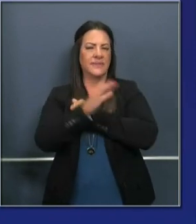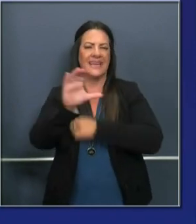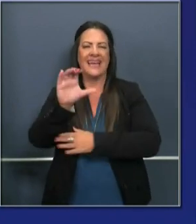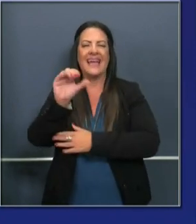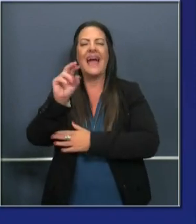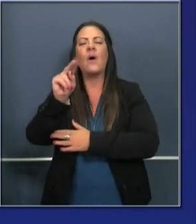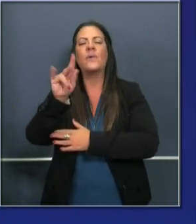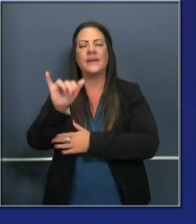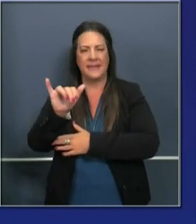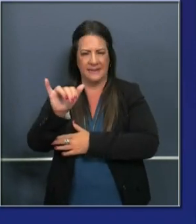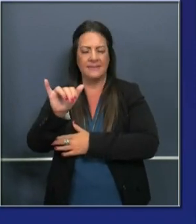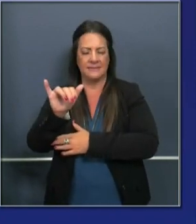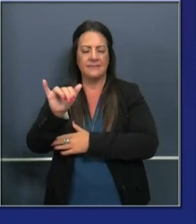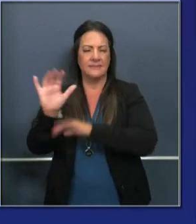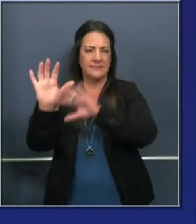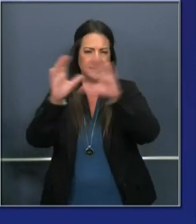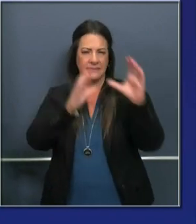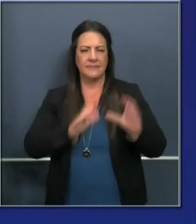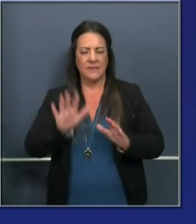encourage you to go to the